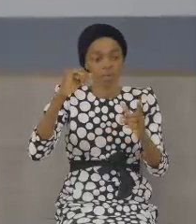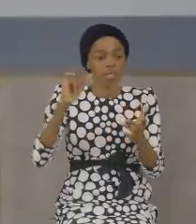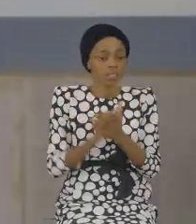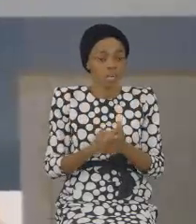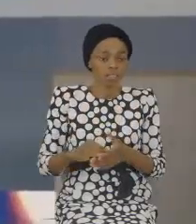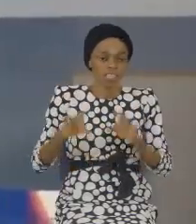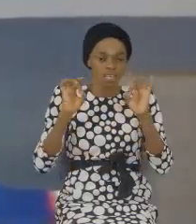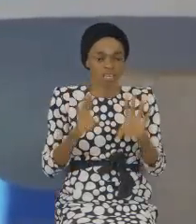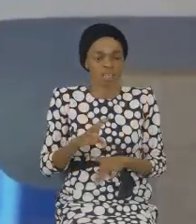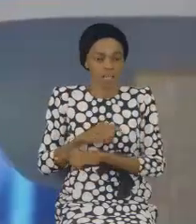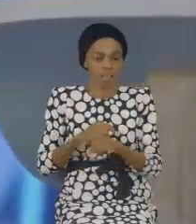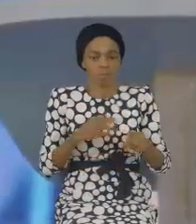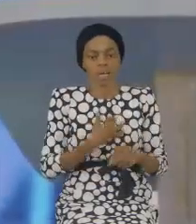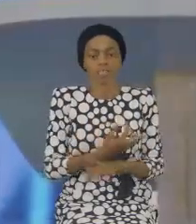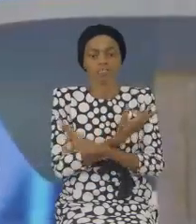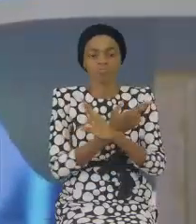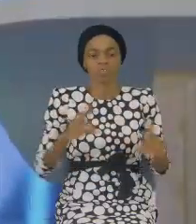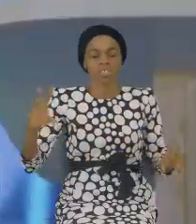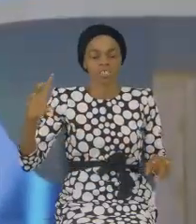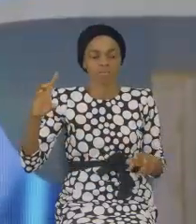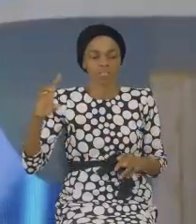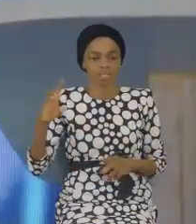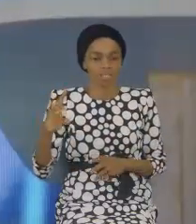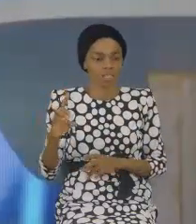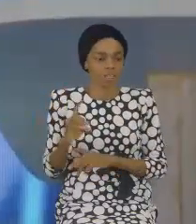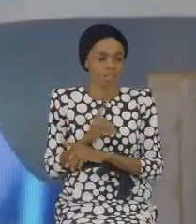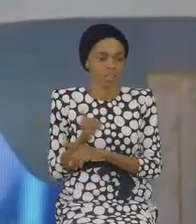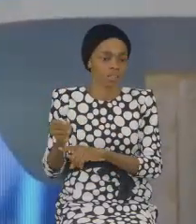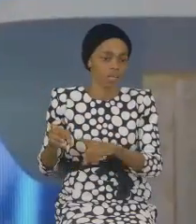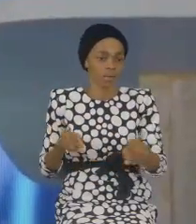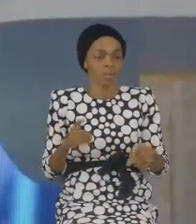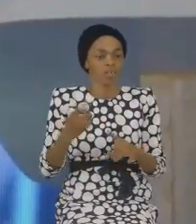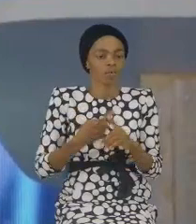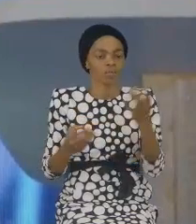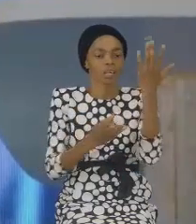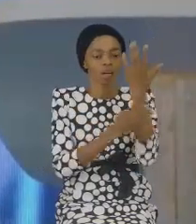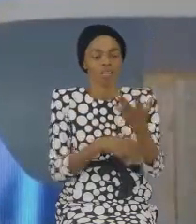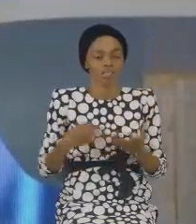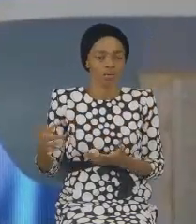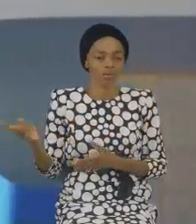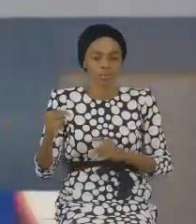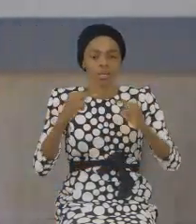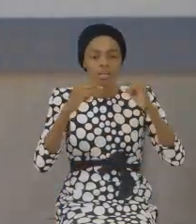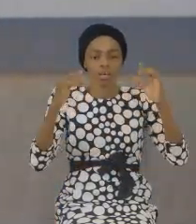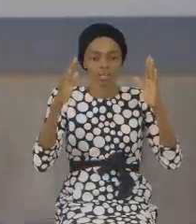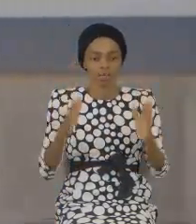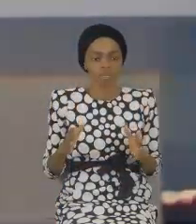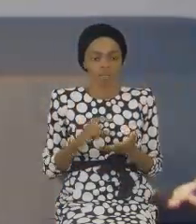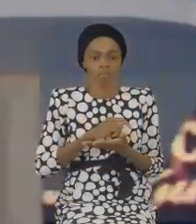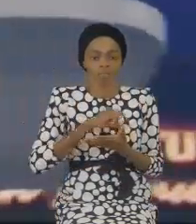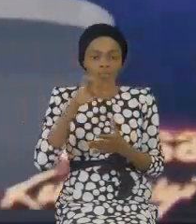and redeemed them from the hand of the enemy. It tells us